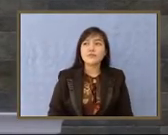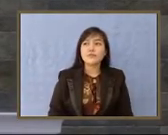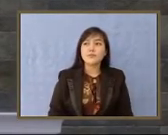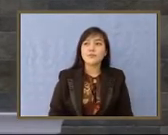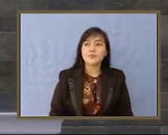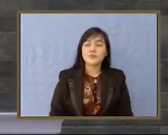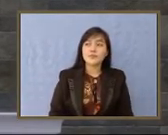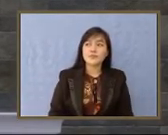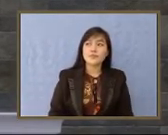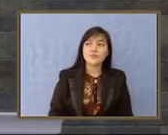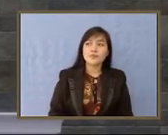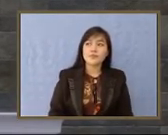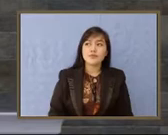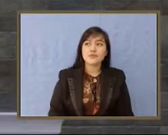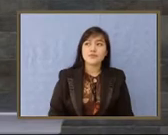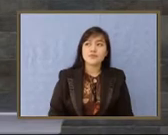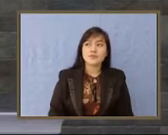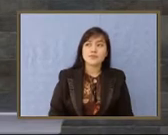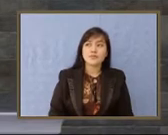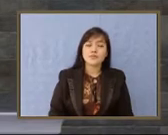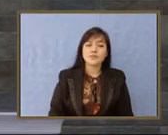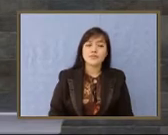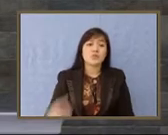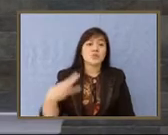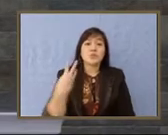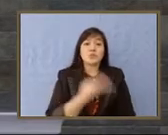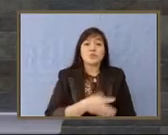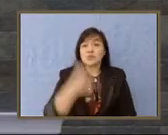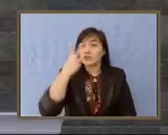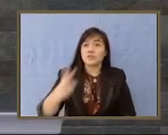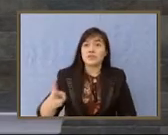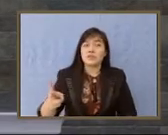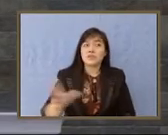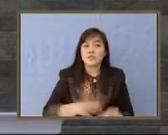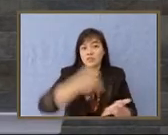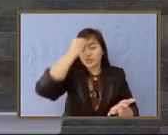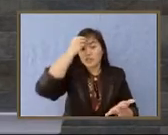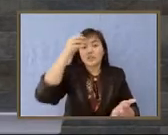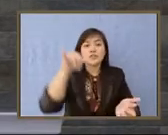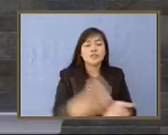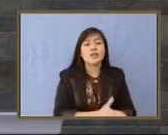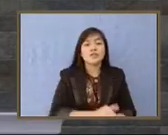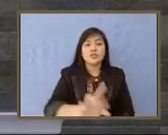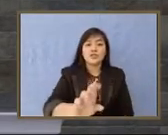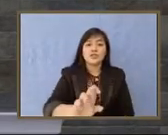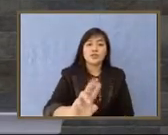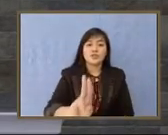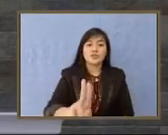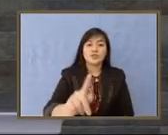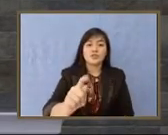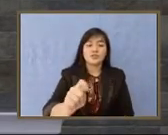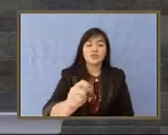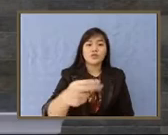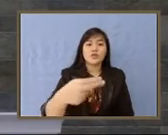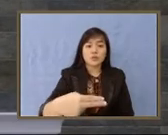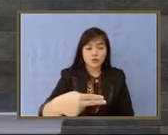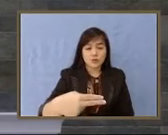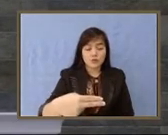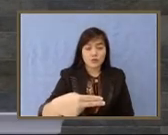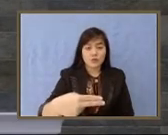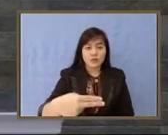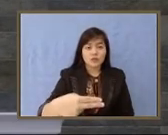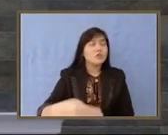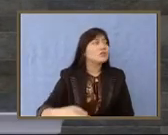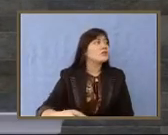sa genealogy ng Panginoon Jesucristo si Ruth. Alright? So, she is a Moabite. Okay?